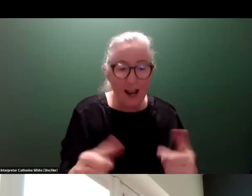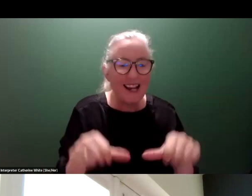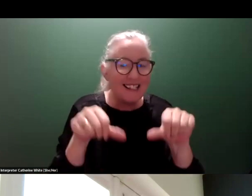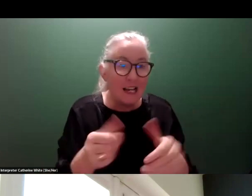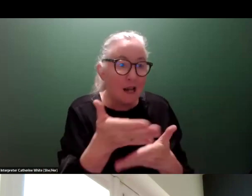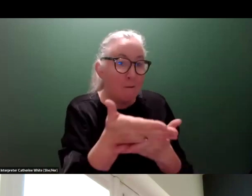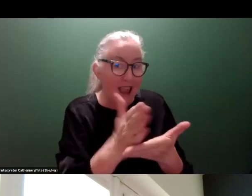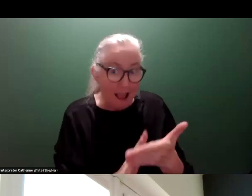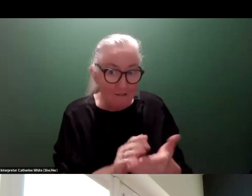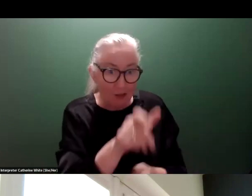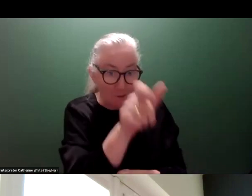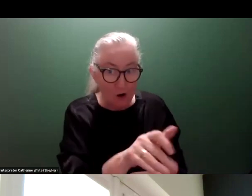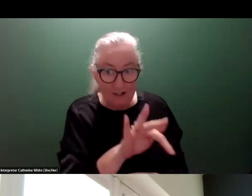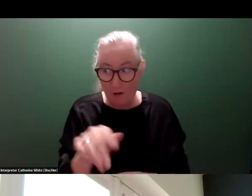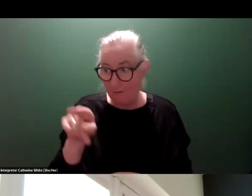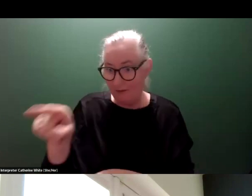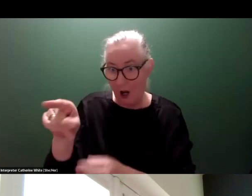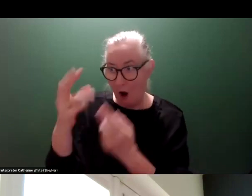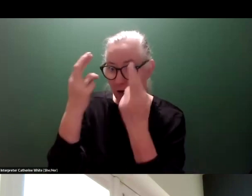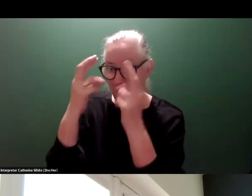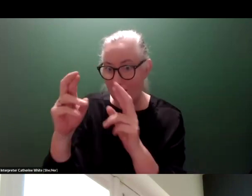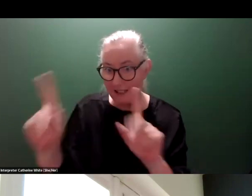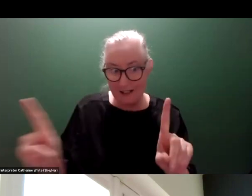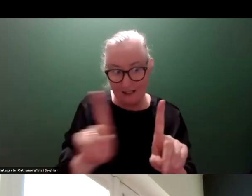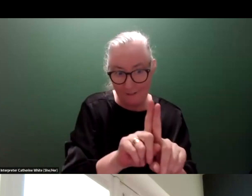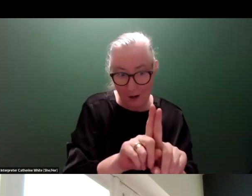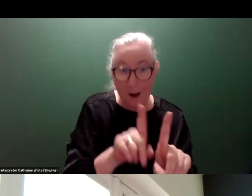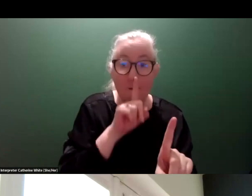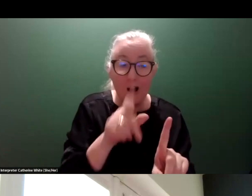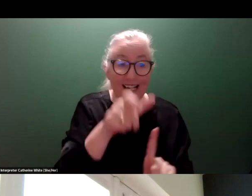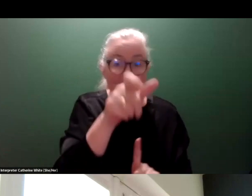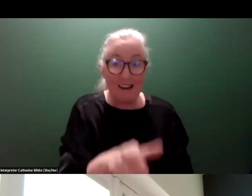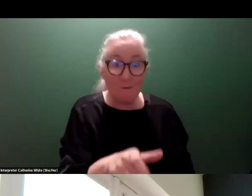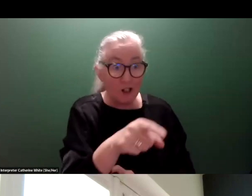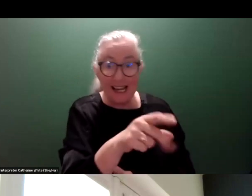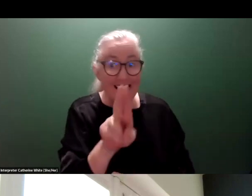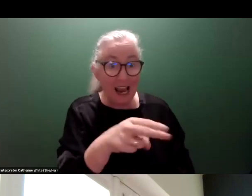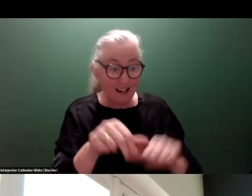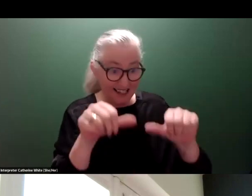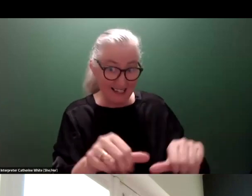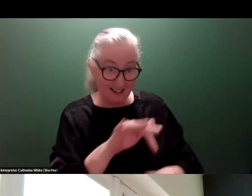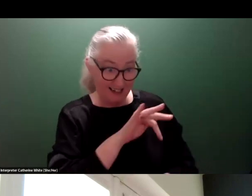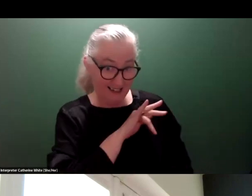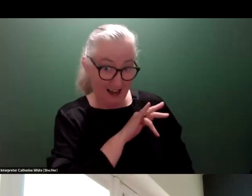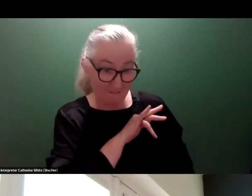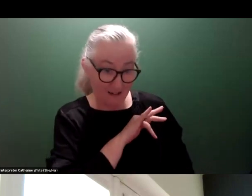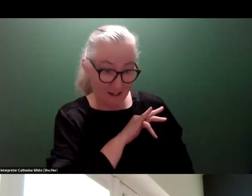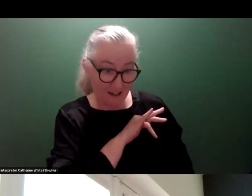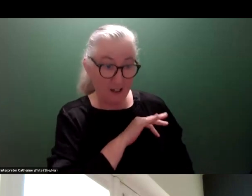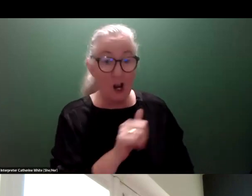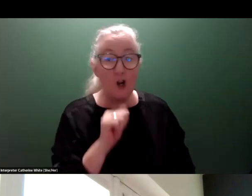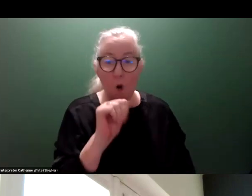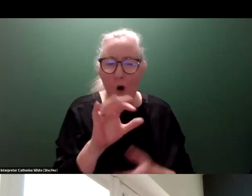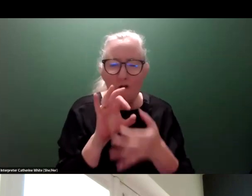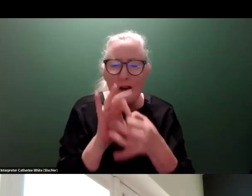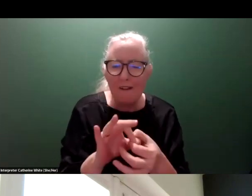of the person from a decision-making representative. But if the person can't consent for themselves and there is no relevant decision